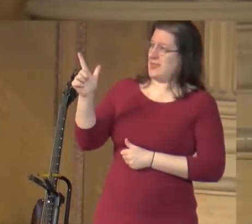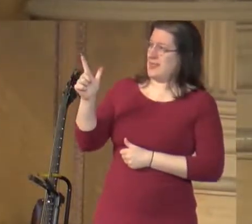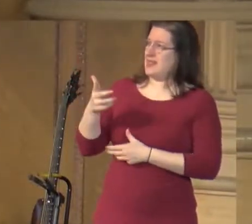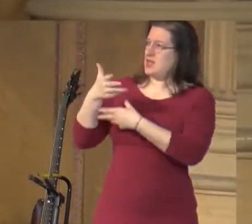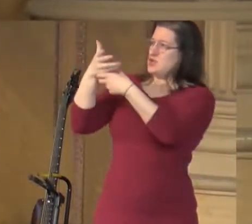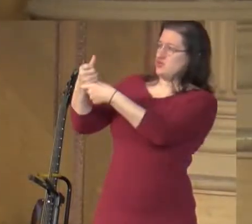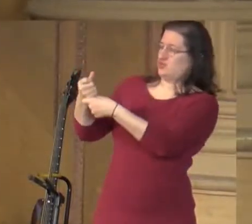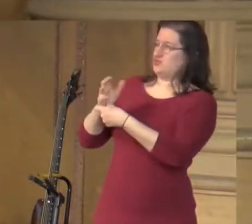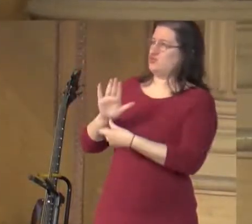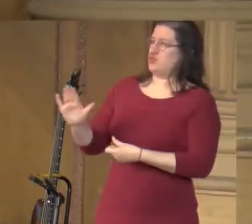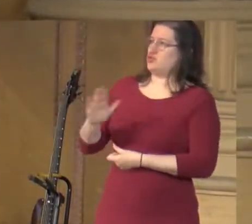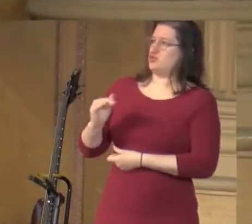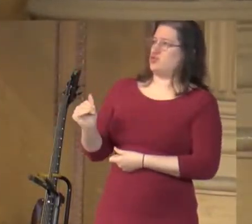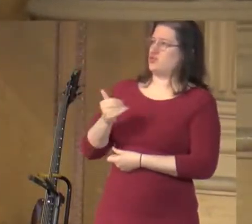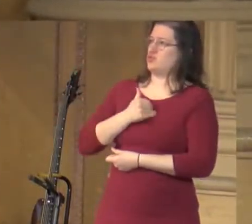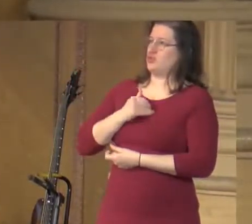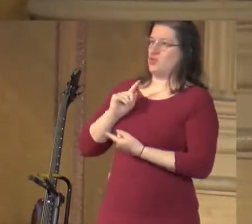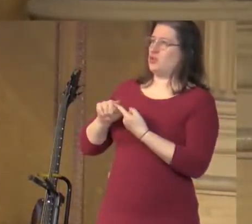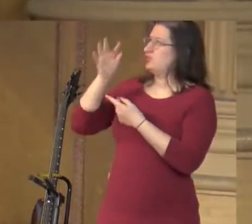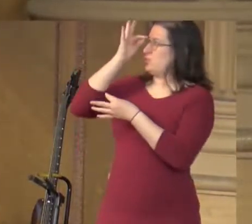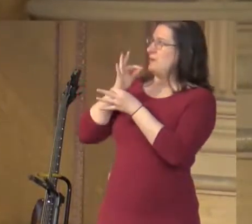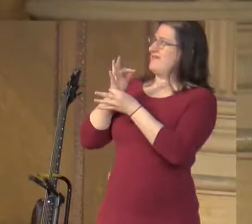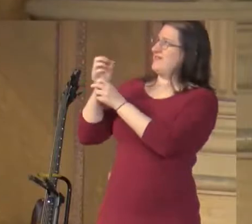faithful creator while doing good